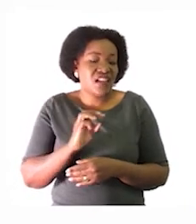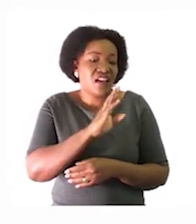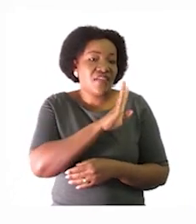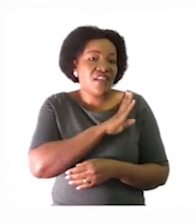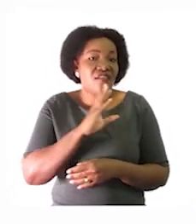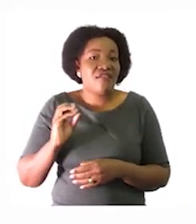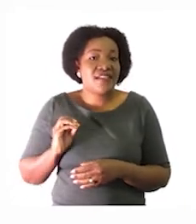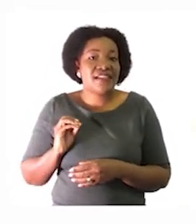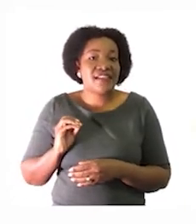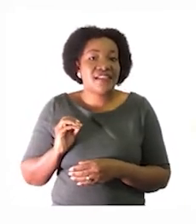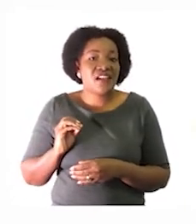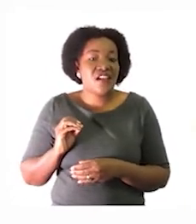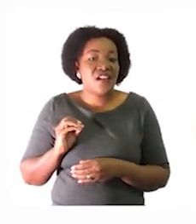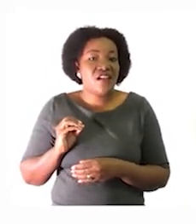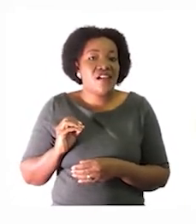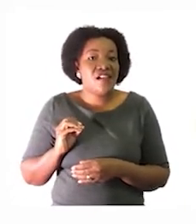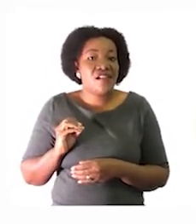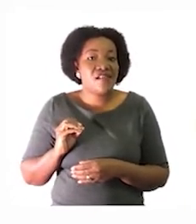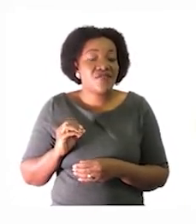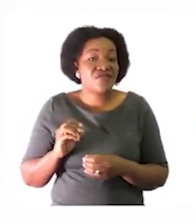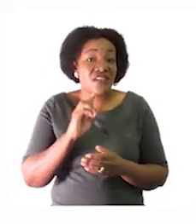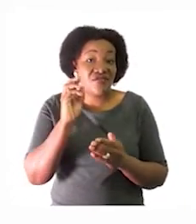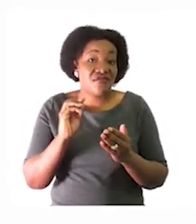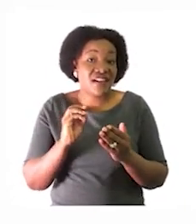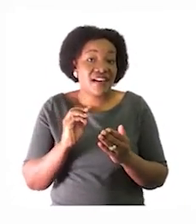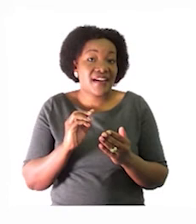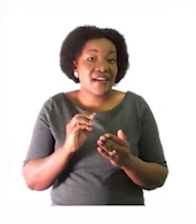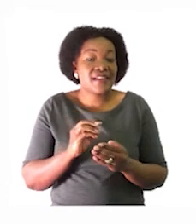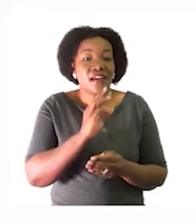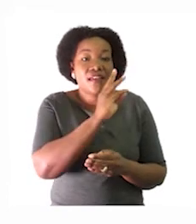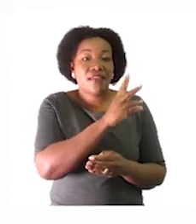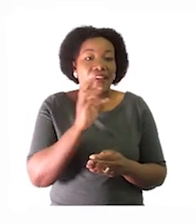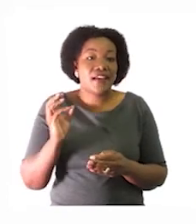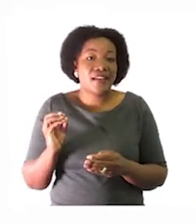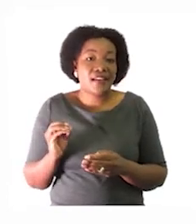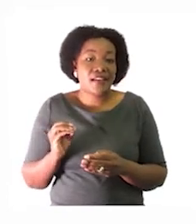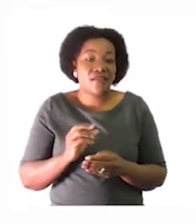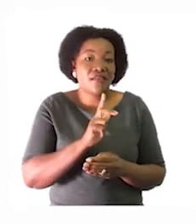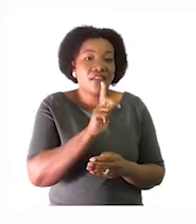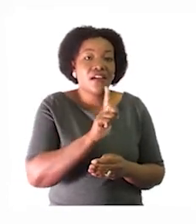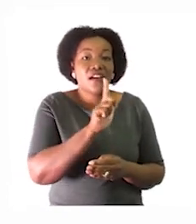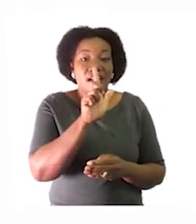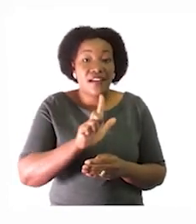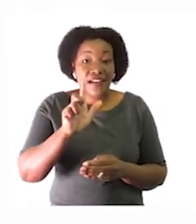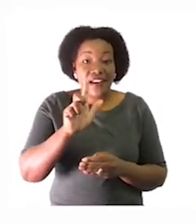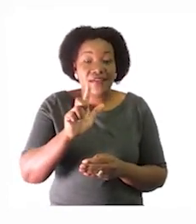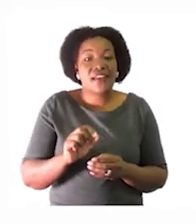30. So you have to write a 30 on the left side and the next 10 on the right side, which is going to be